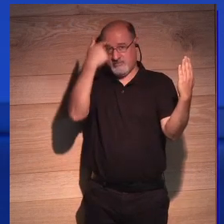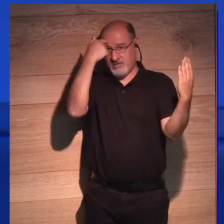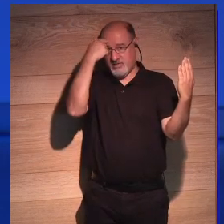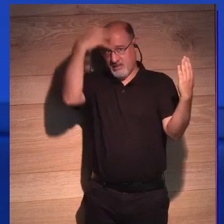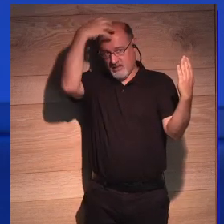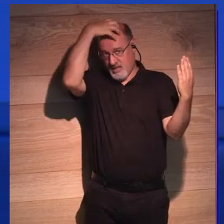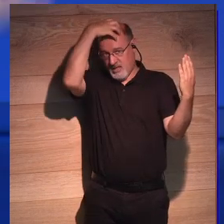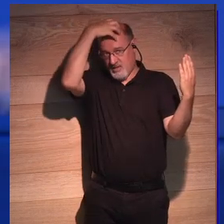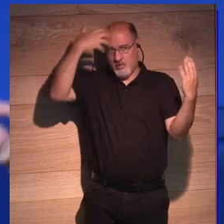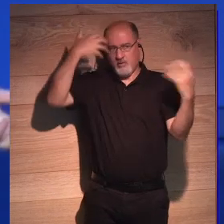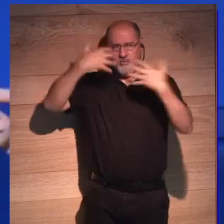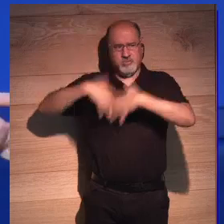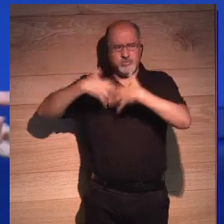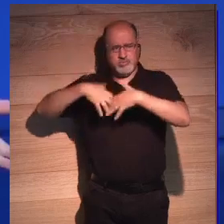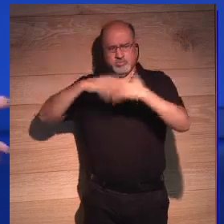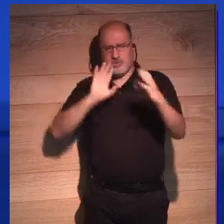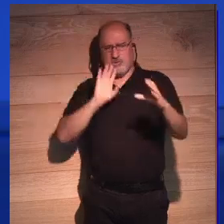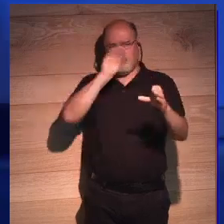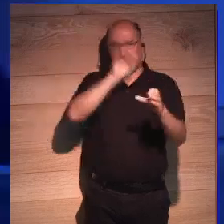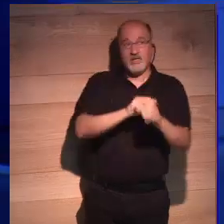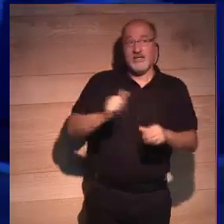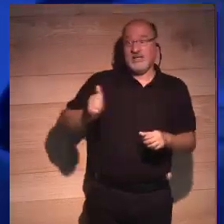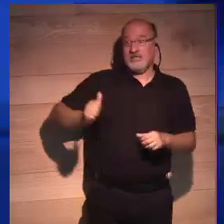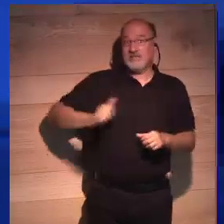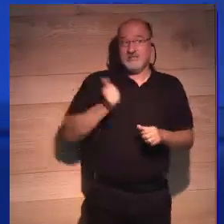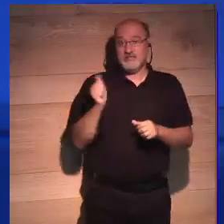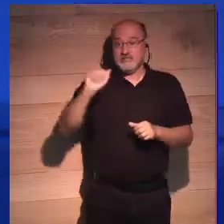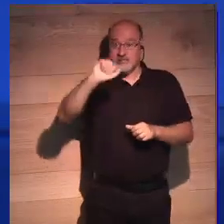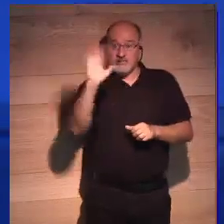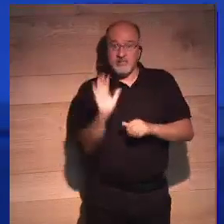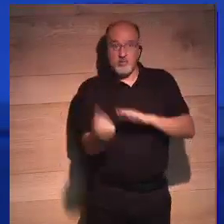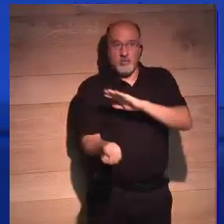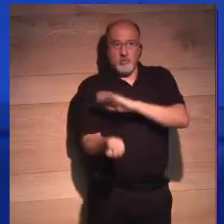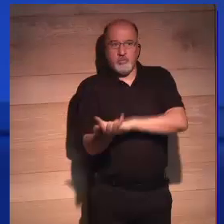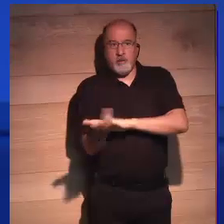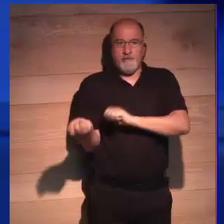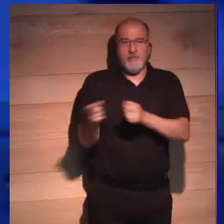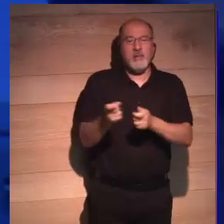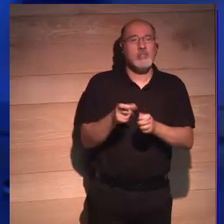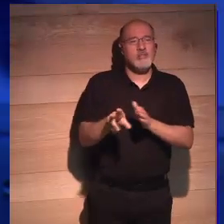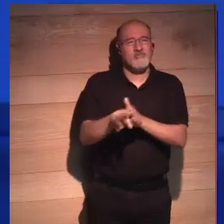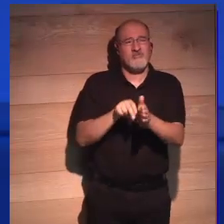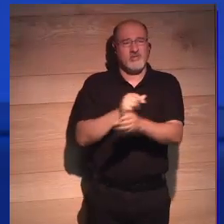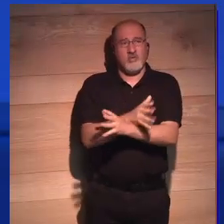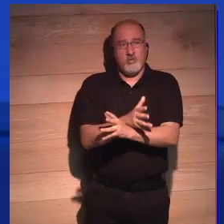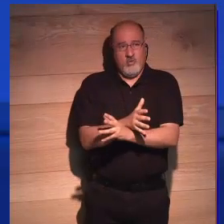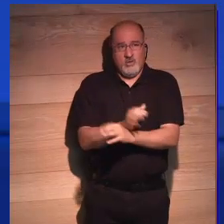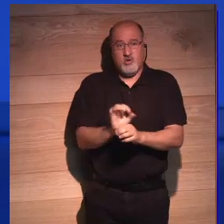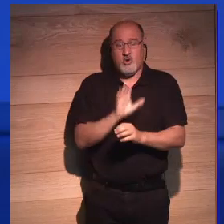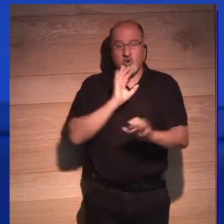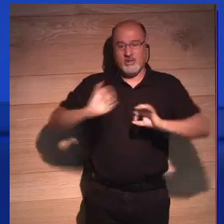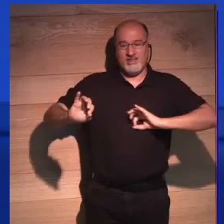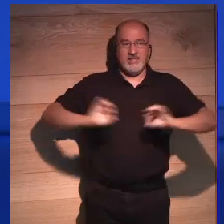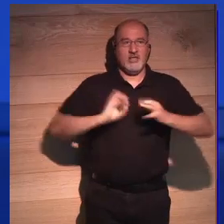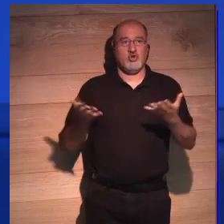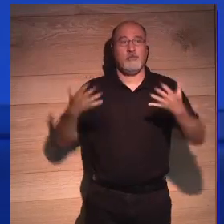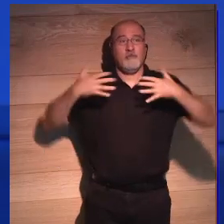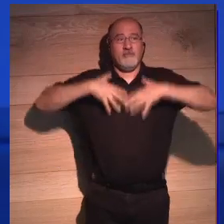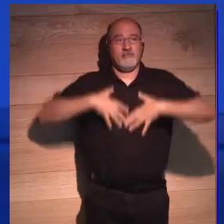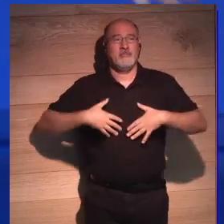like a video game is more simulative, or immersive theatre is more it's got more sense of simulation, and you could